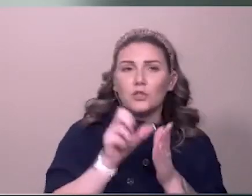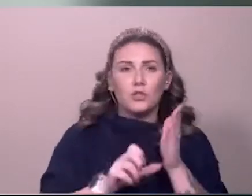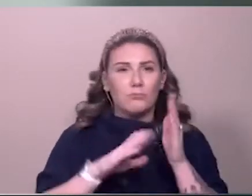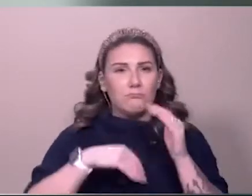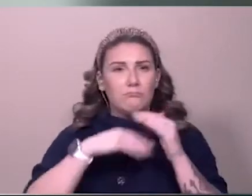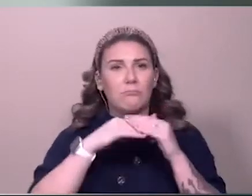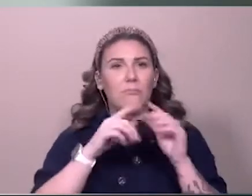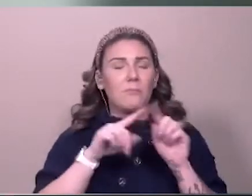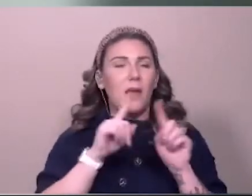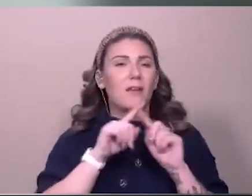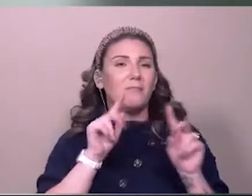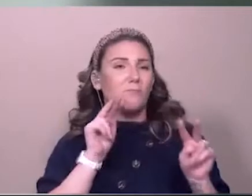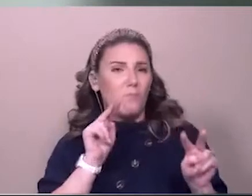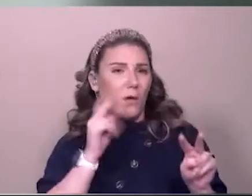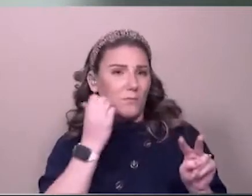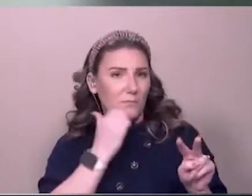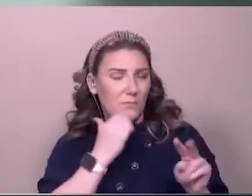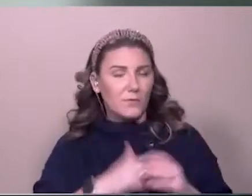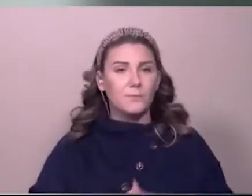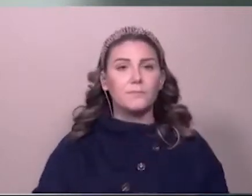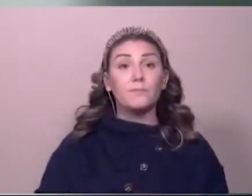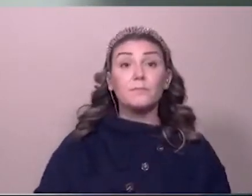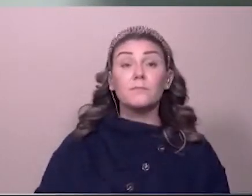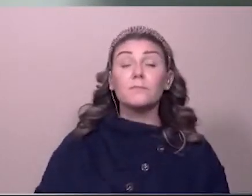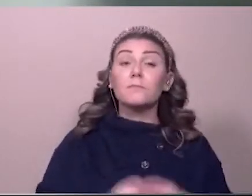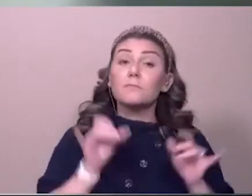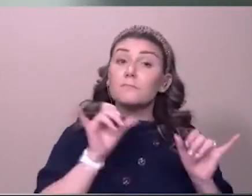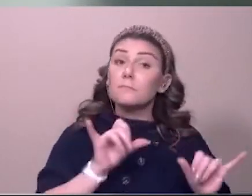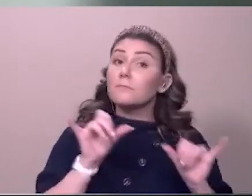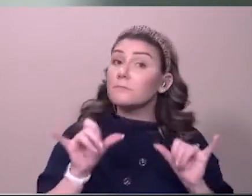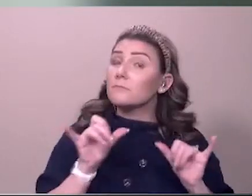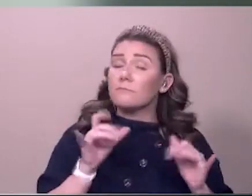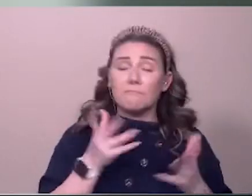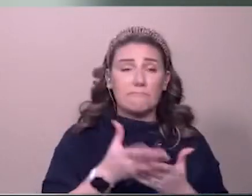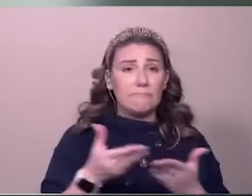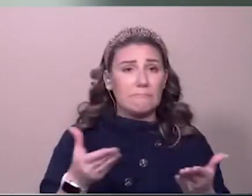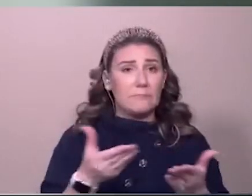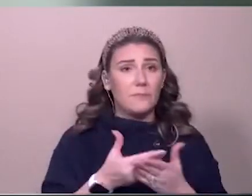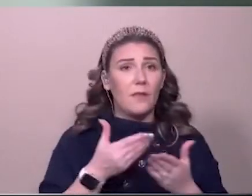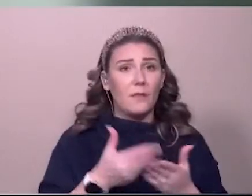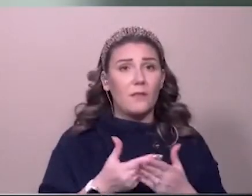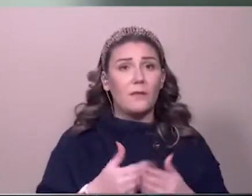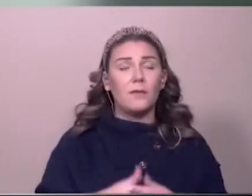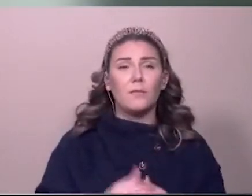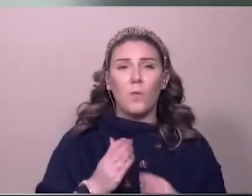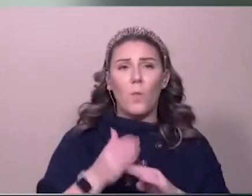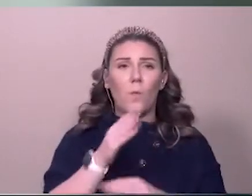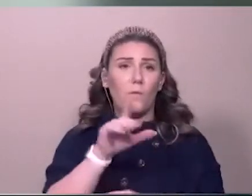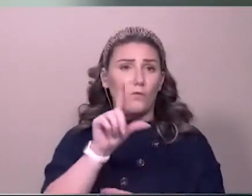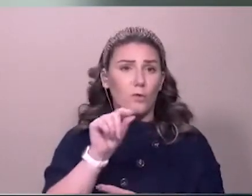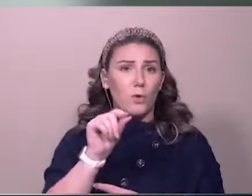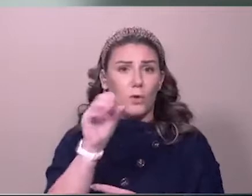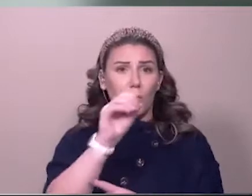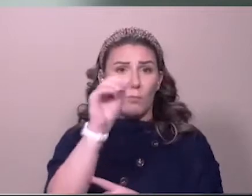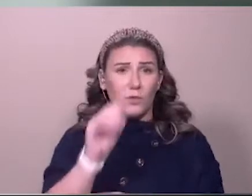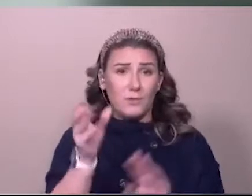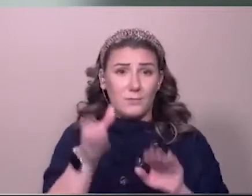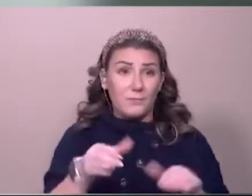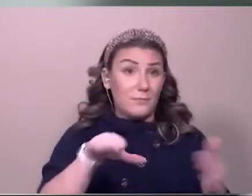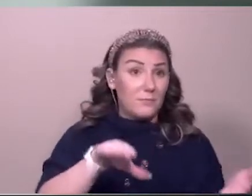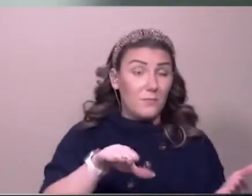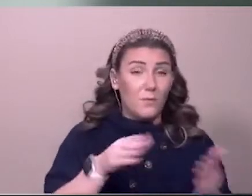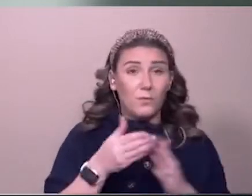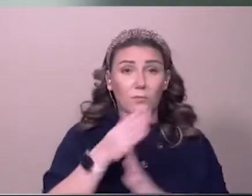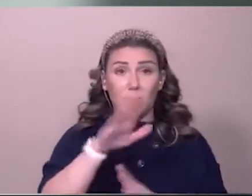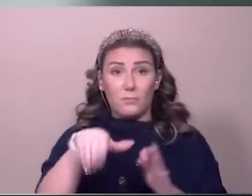those daily. And the same theme as everyone else. We had over 20% of our deaths throughout